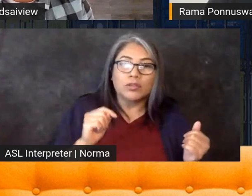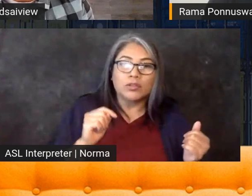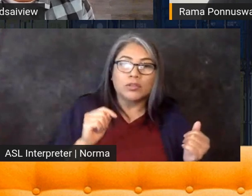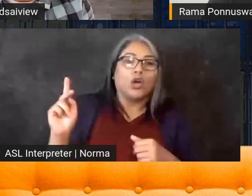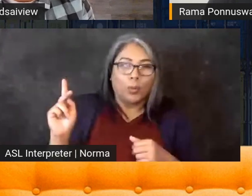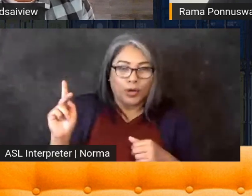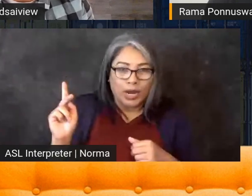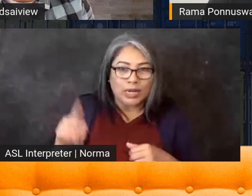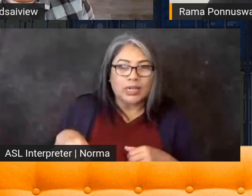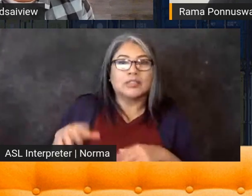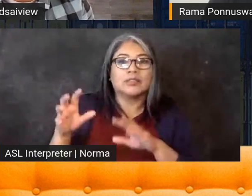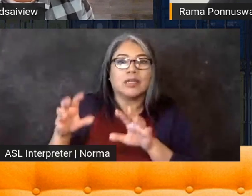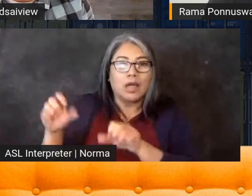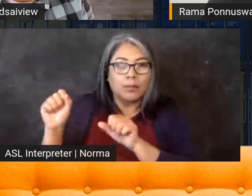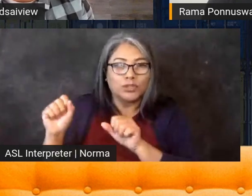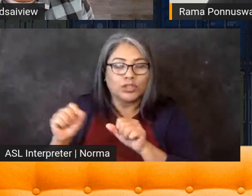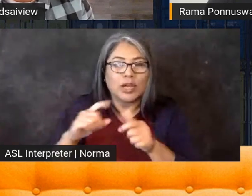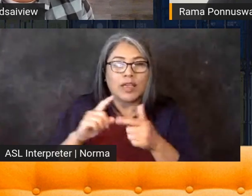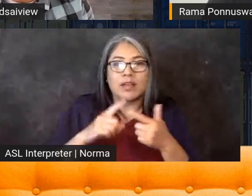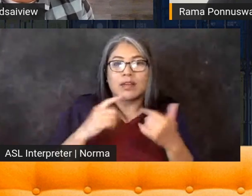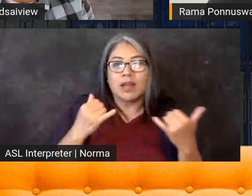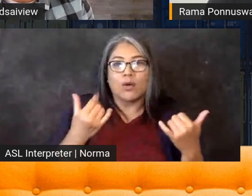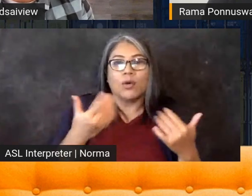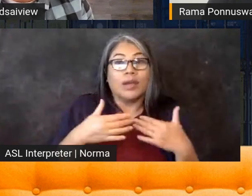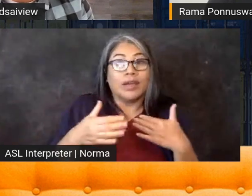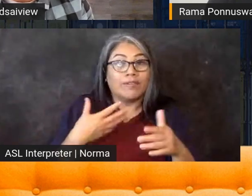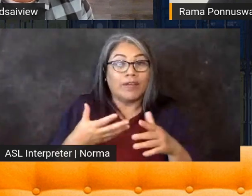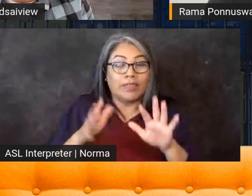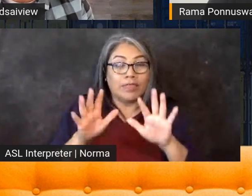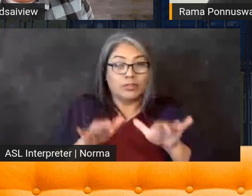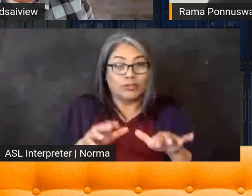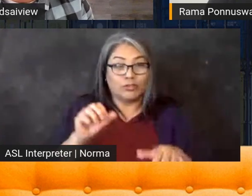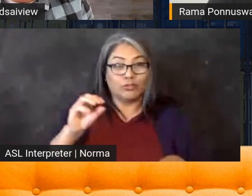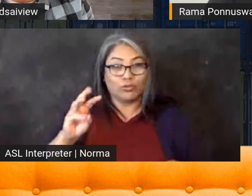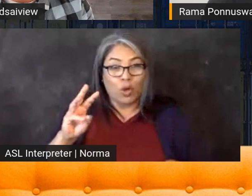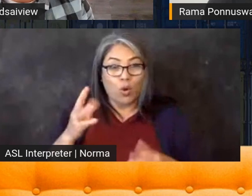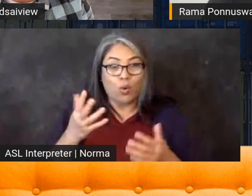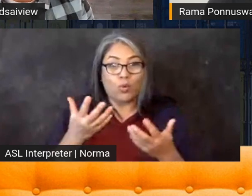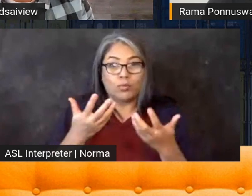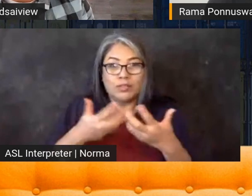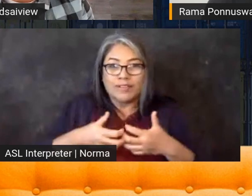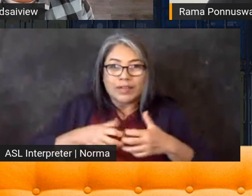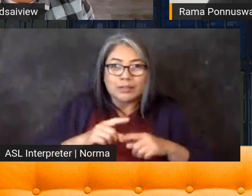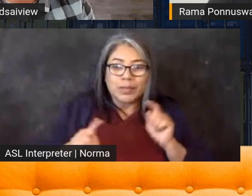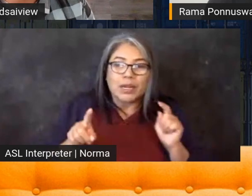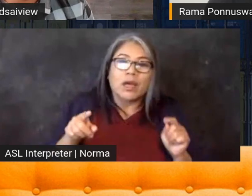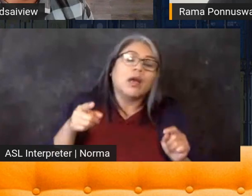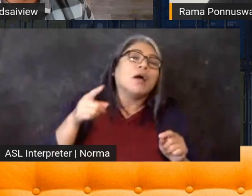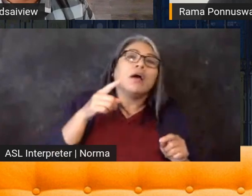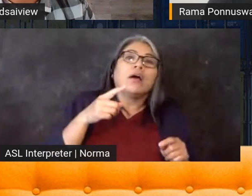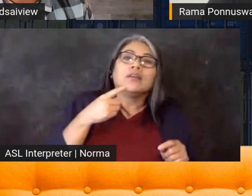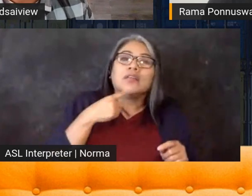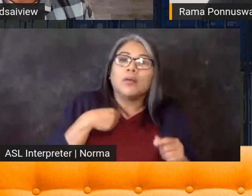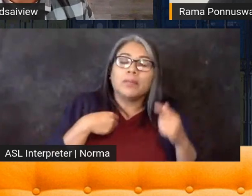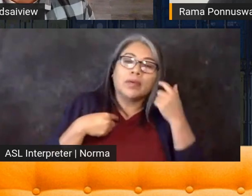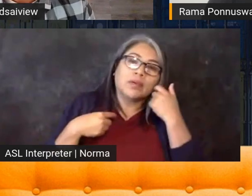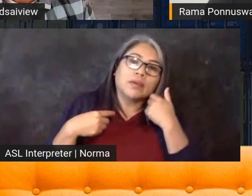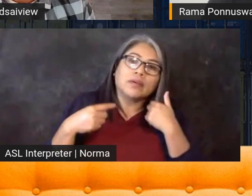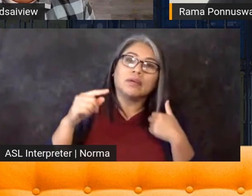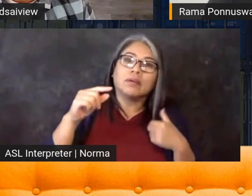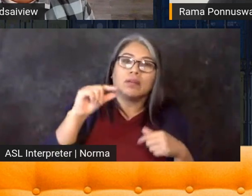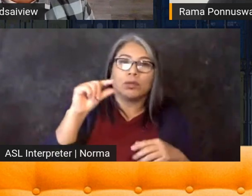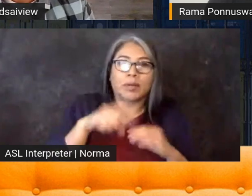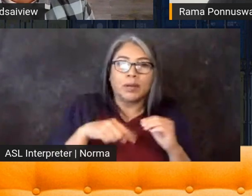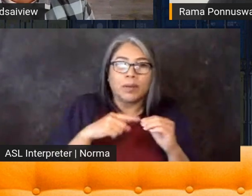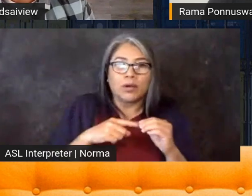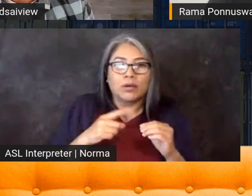you. Tell us a little bit about the roadmap. What can we expect in the future for EKS Anywhere? Sure, Sai.